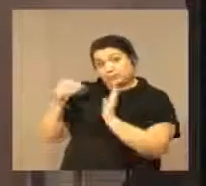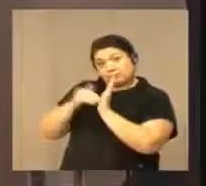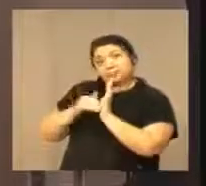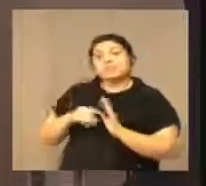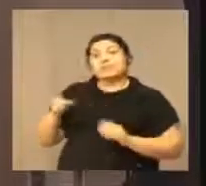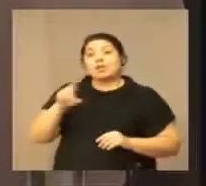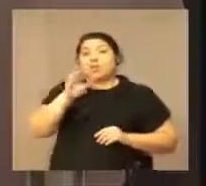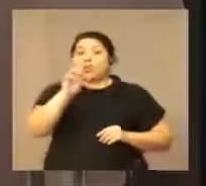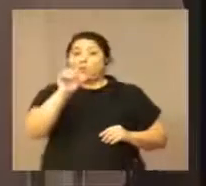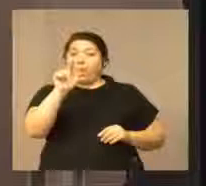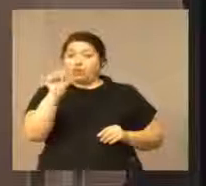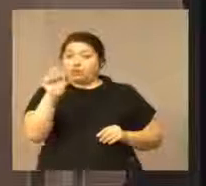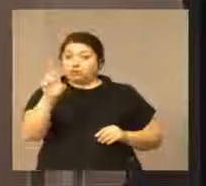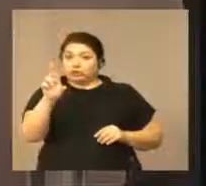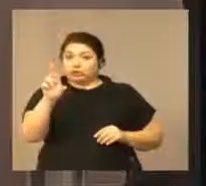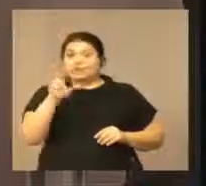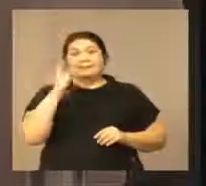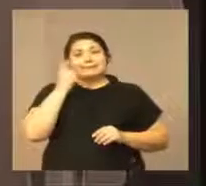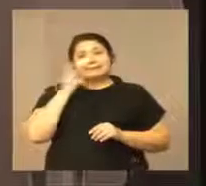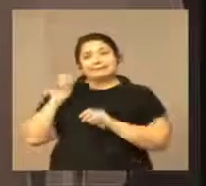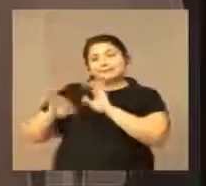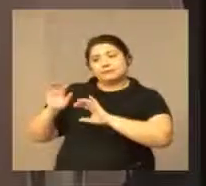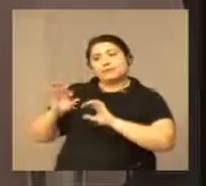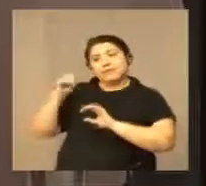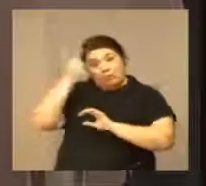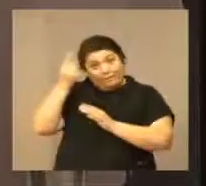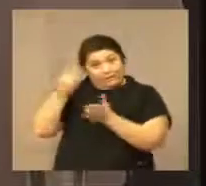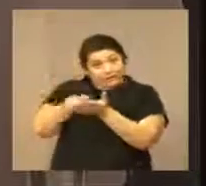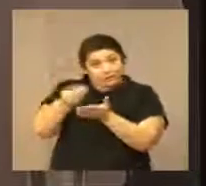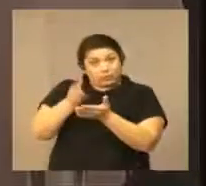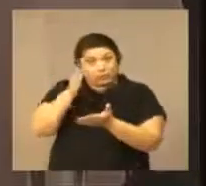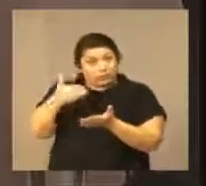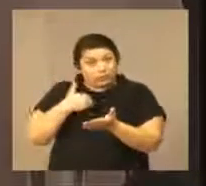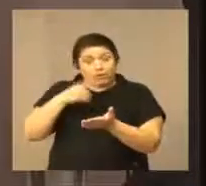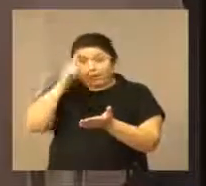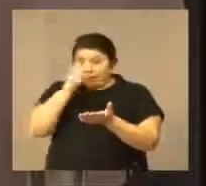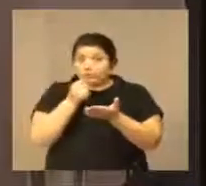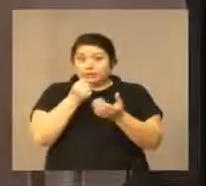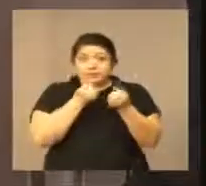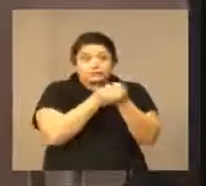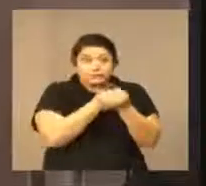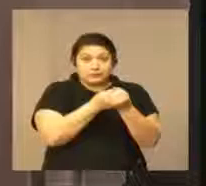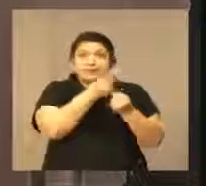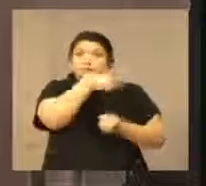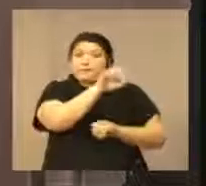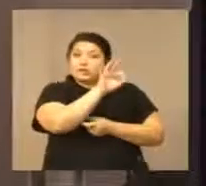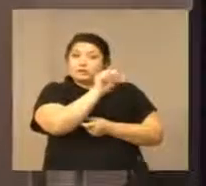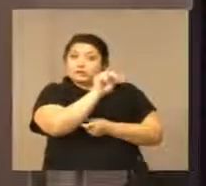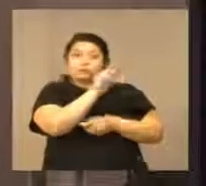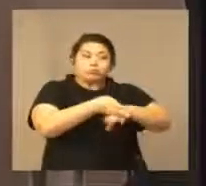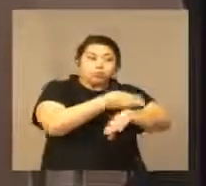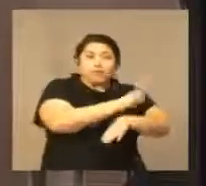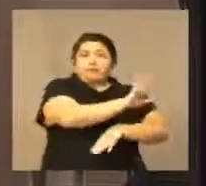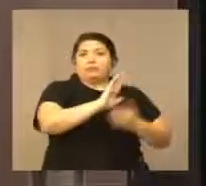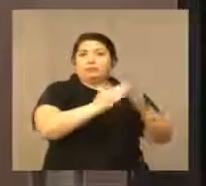Walter asked, will there be funding available to assist First Nations in making communities accessible? And